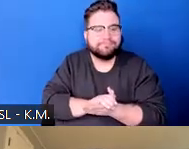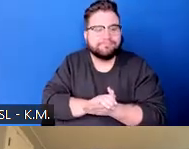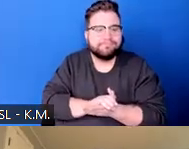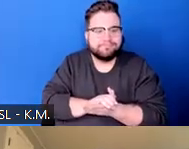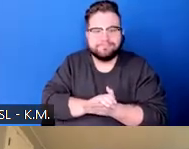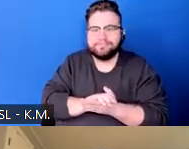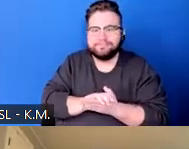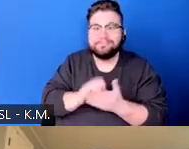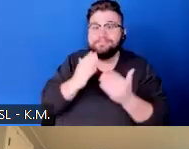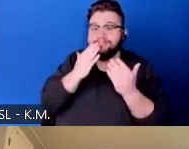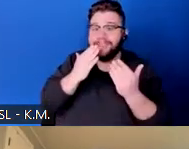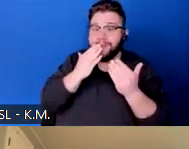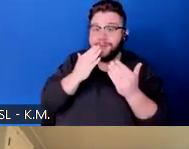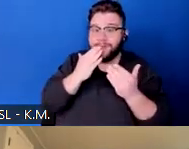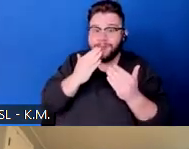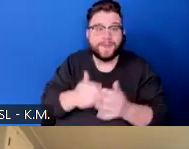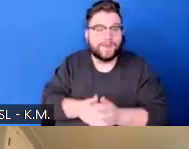All right, thank you.